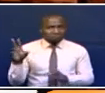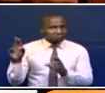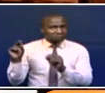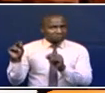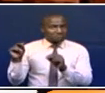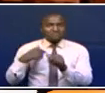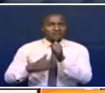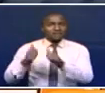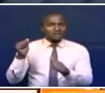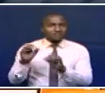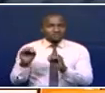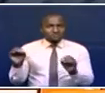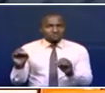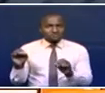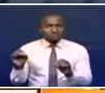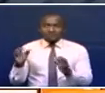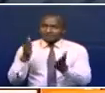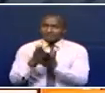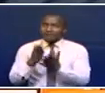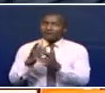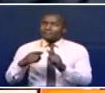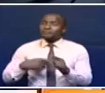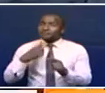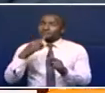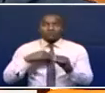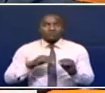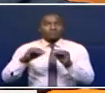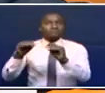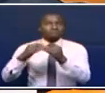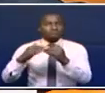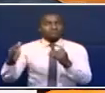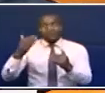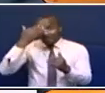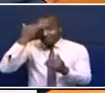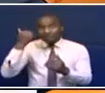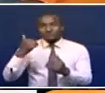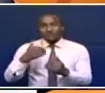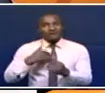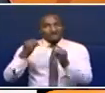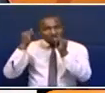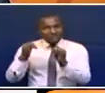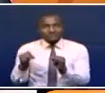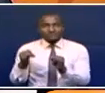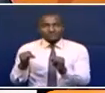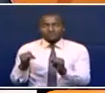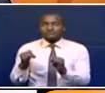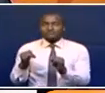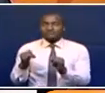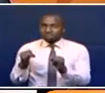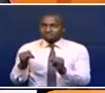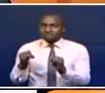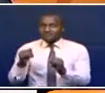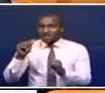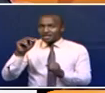I didn't deny it. It's a fact. But I've said we have moved on because we have a new entrant, yeah.